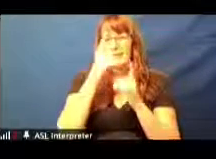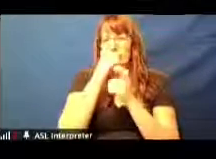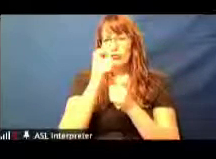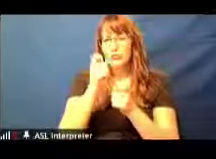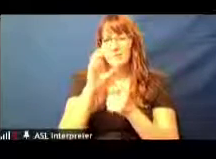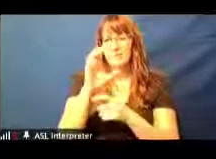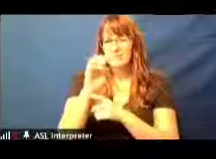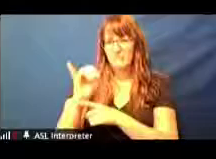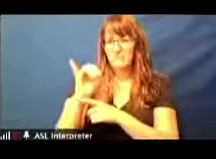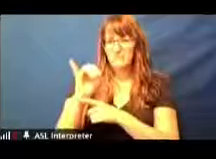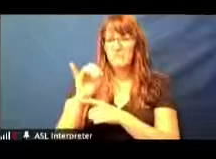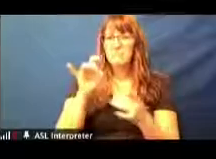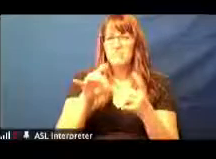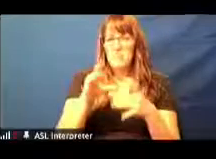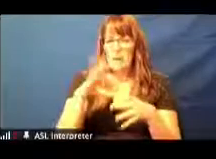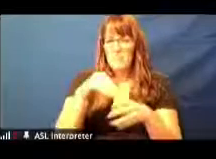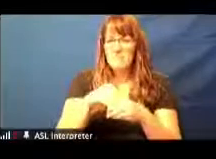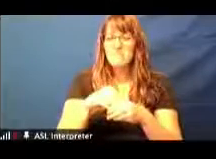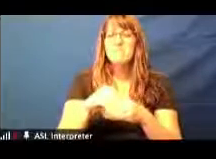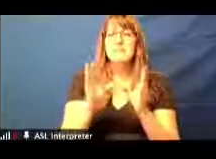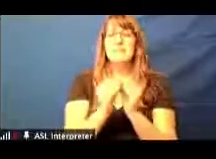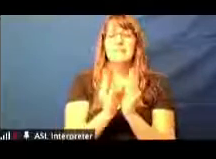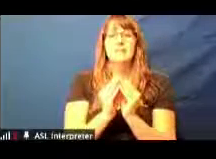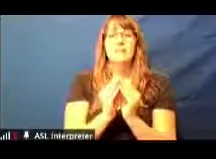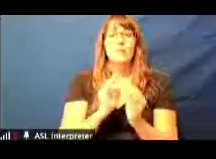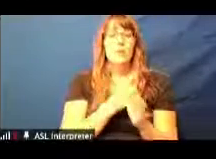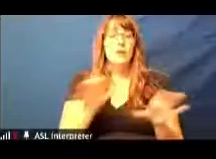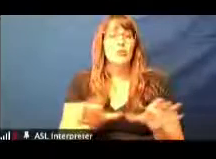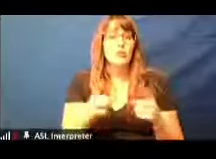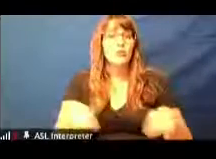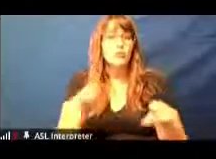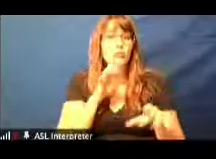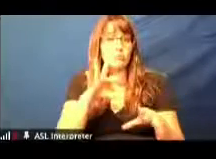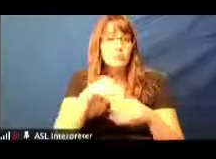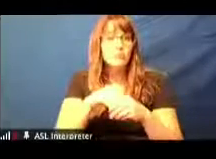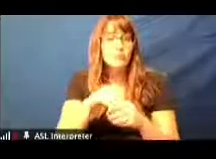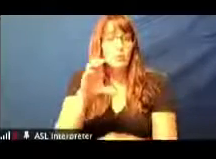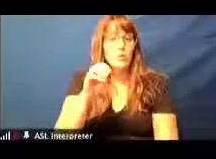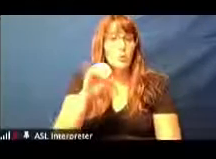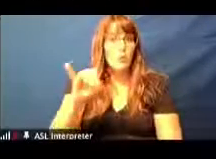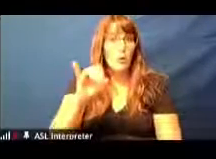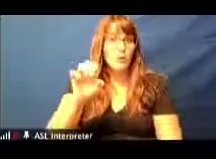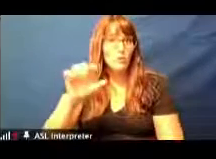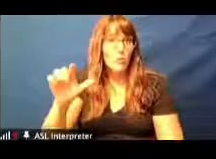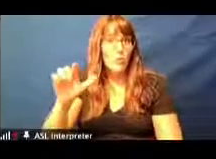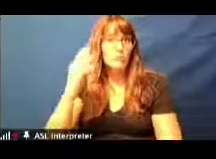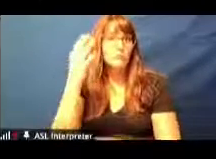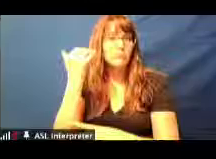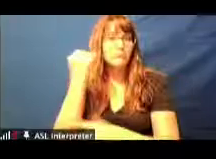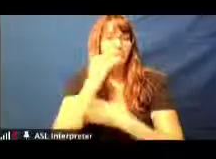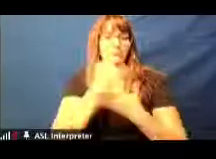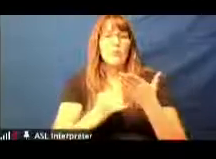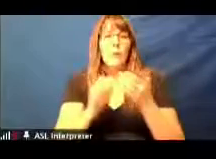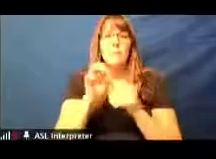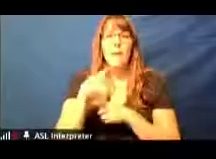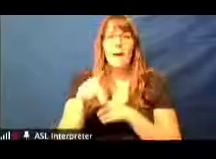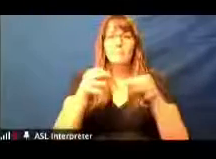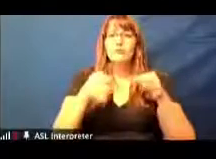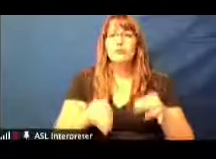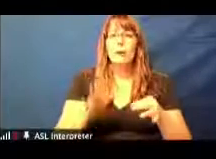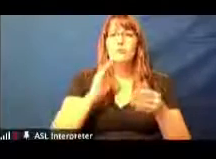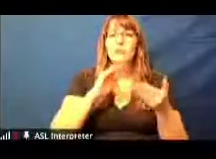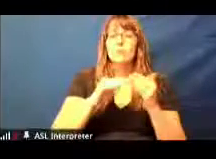Meeting. We also encourage you to visit the Communities of Interest tool to draw a map and describe your community